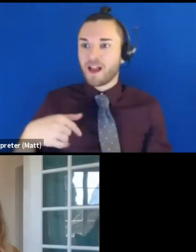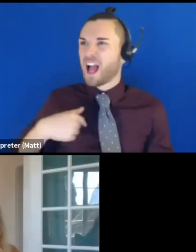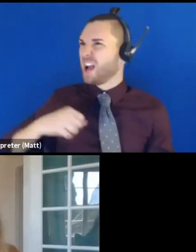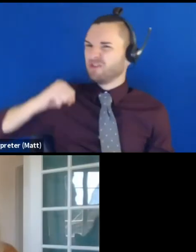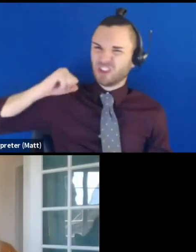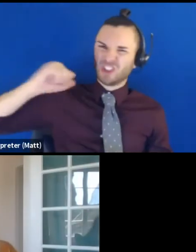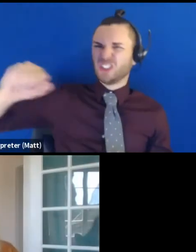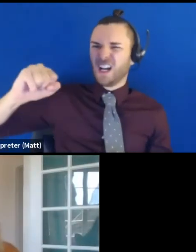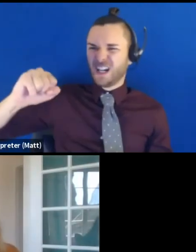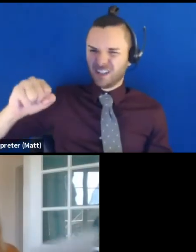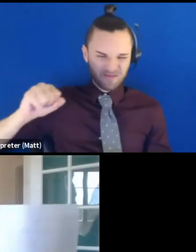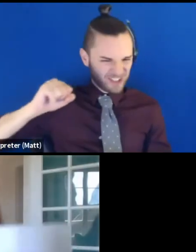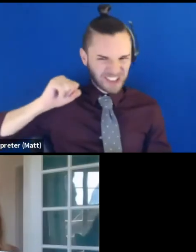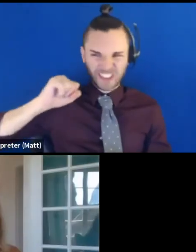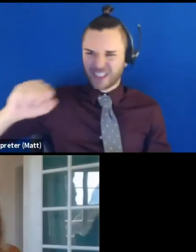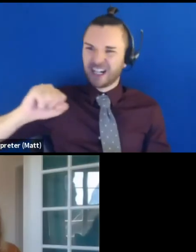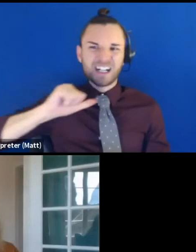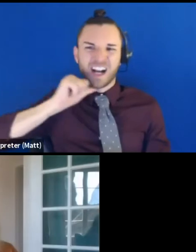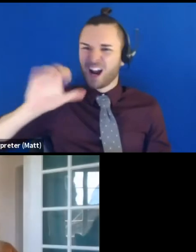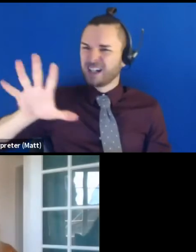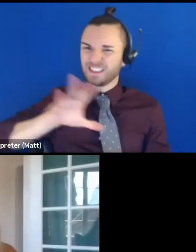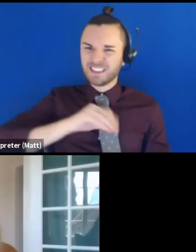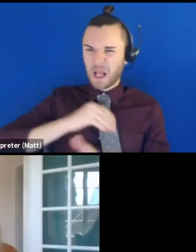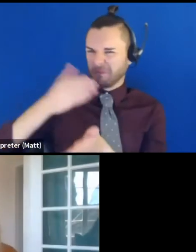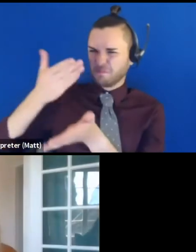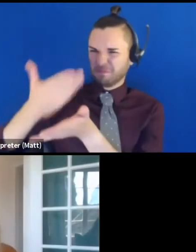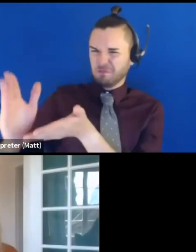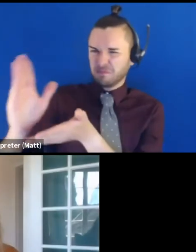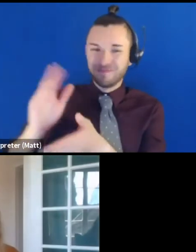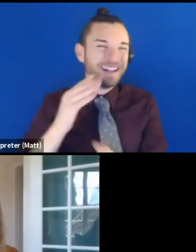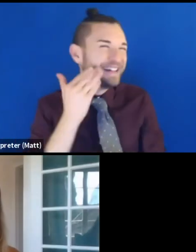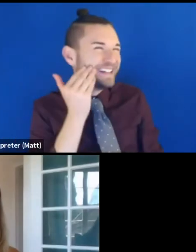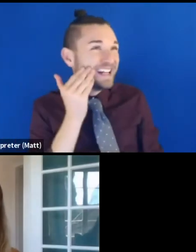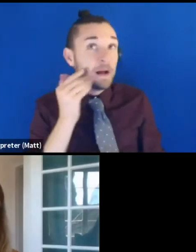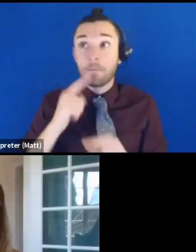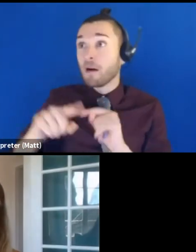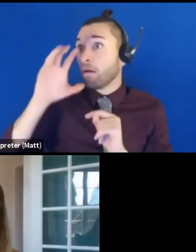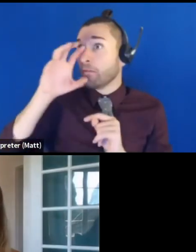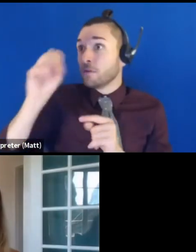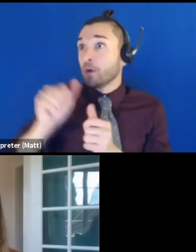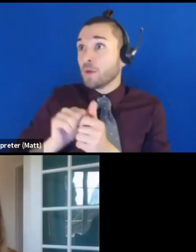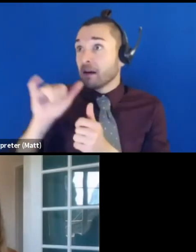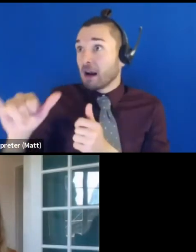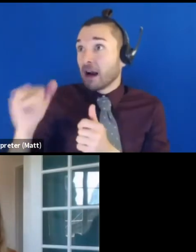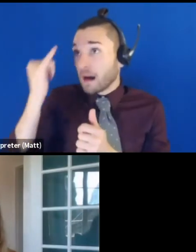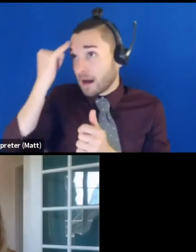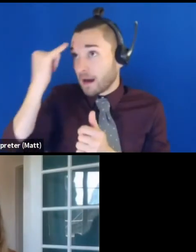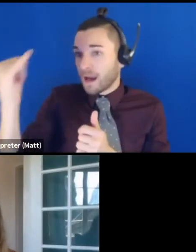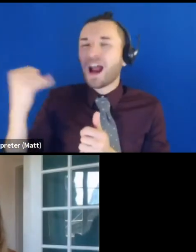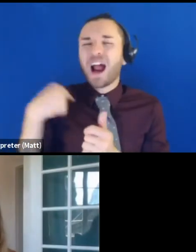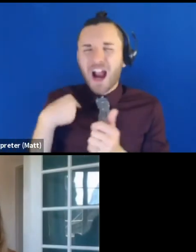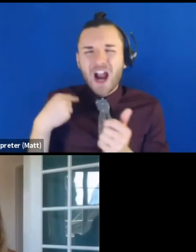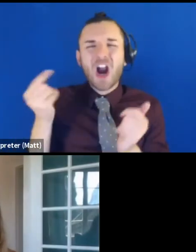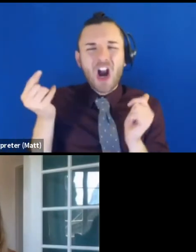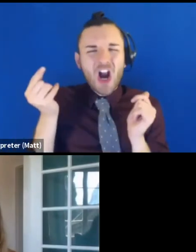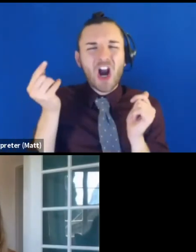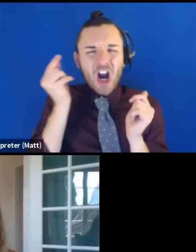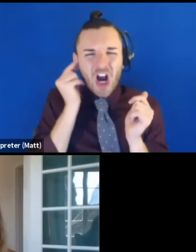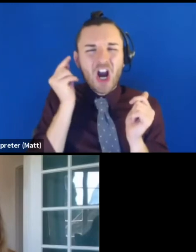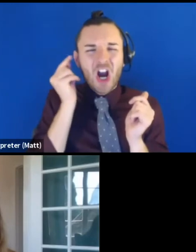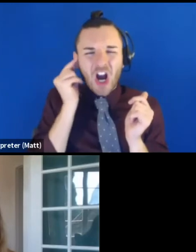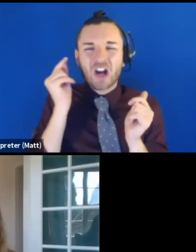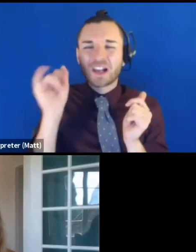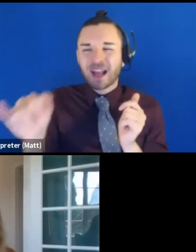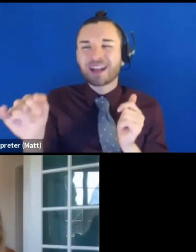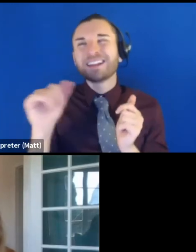I just do. Okay. It's a fascinating thing. No, I totally, I know a little bit about the stereotype that you're talking about, not stereotype, but